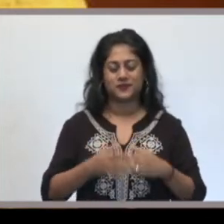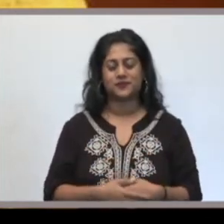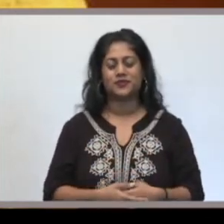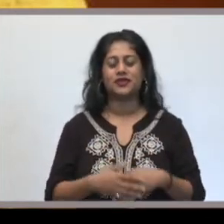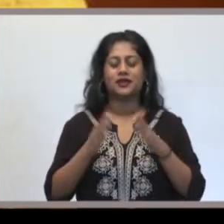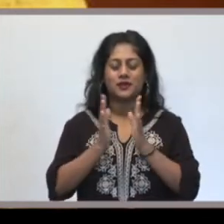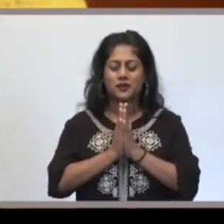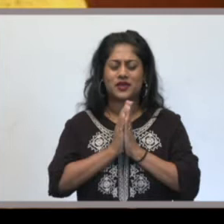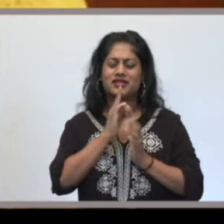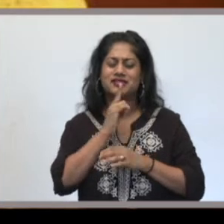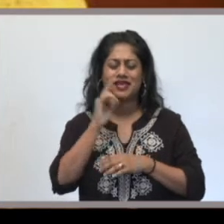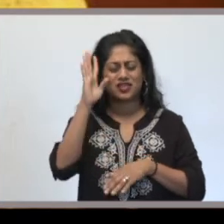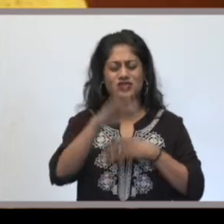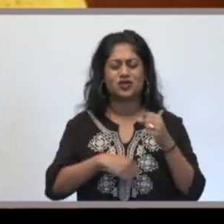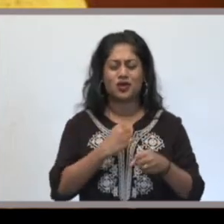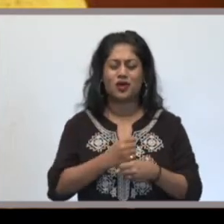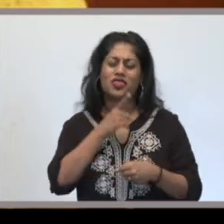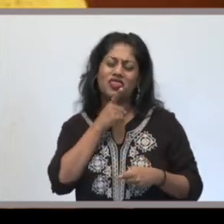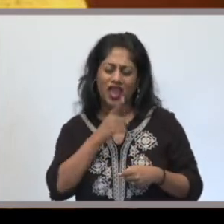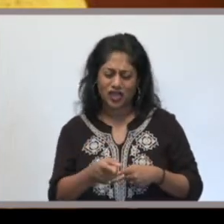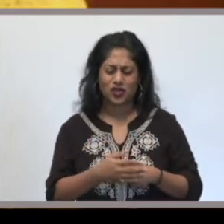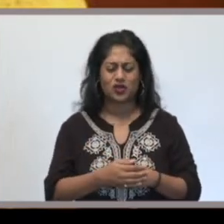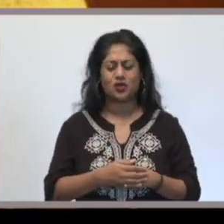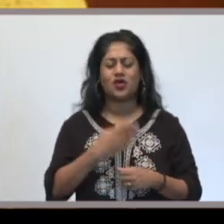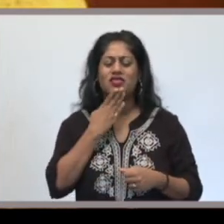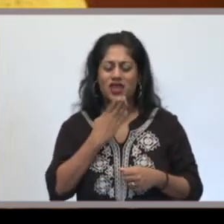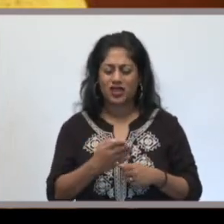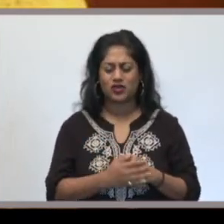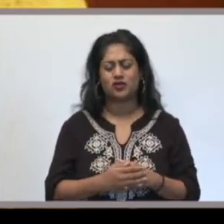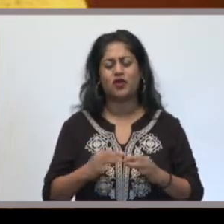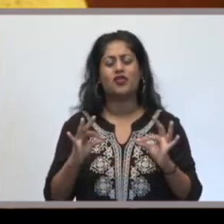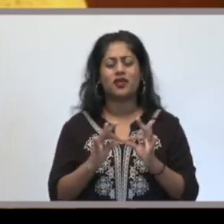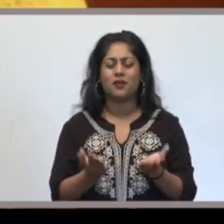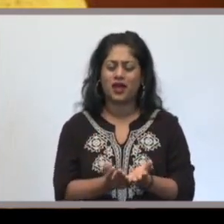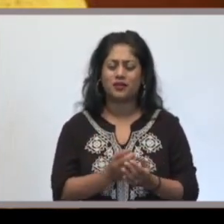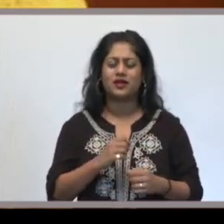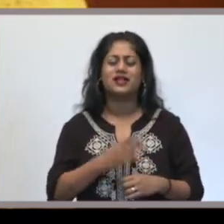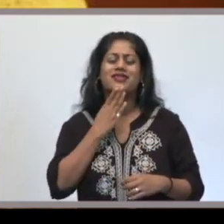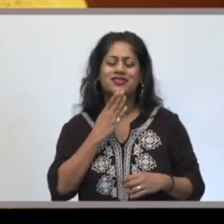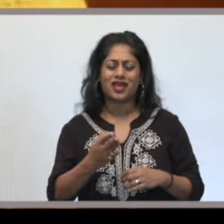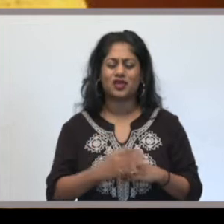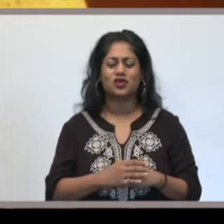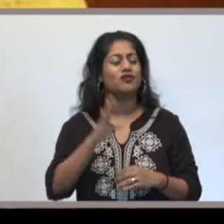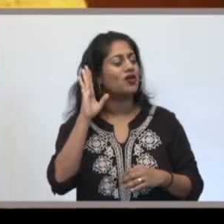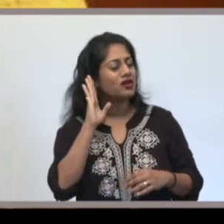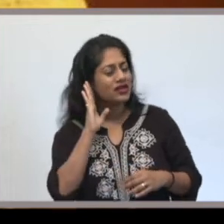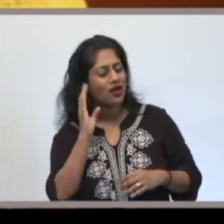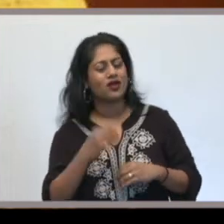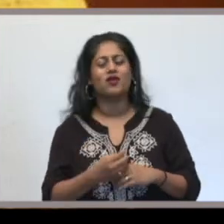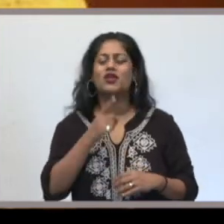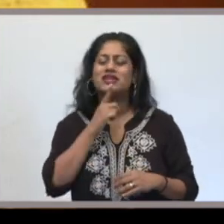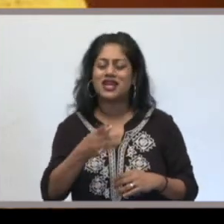today. Father, thank you for the privilege of sharing your word again. And thank you for speaking to all of us through your